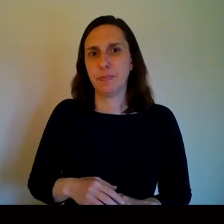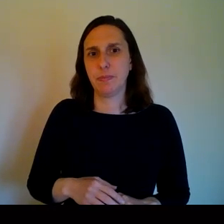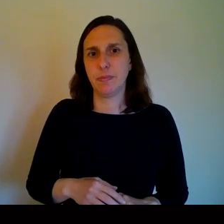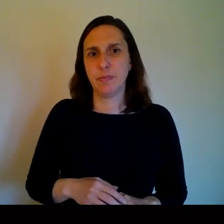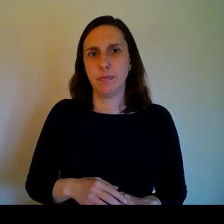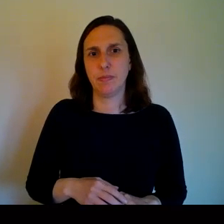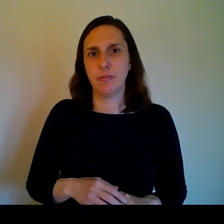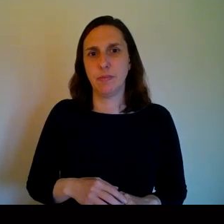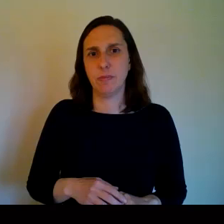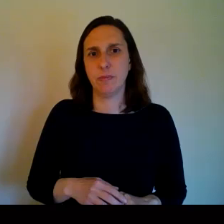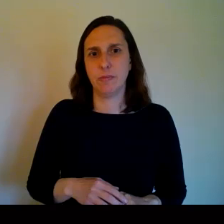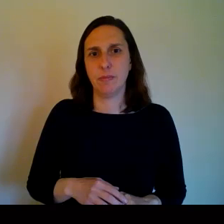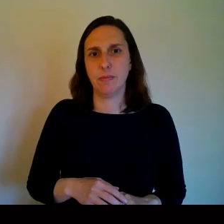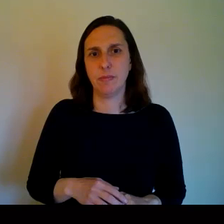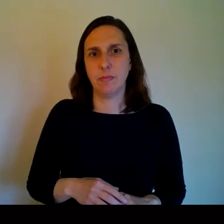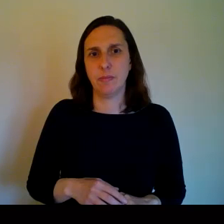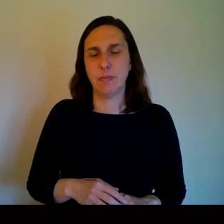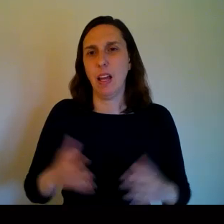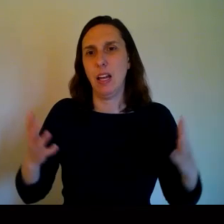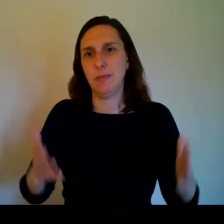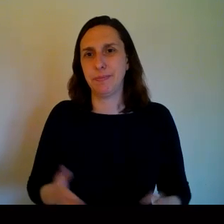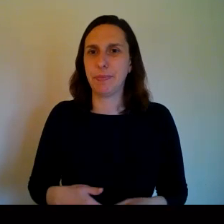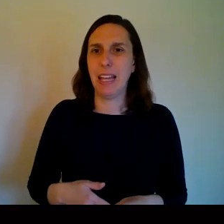calculator and I mistype. Such is life.